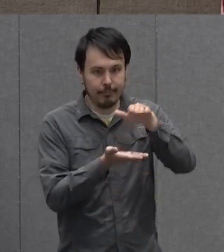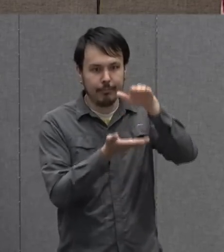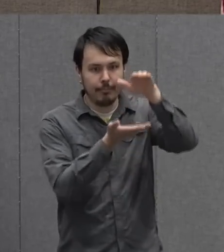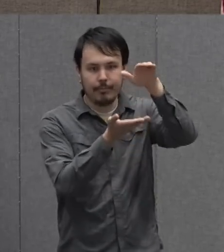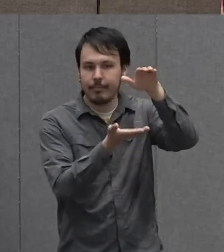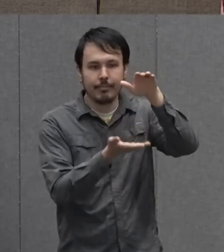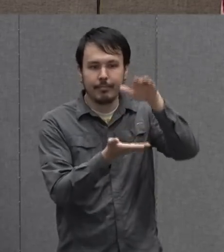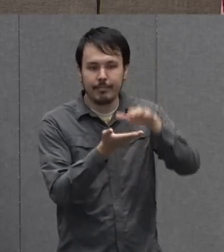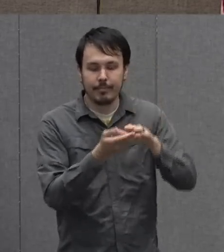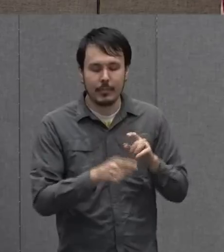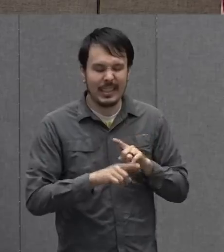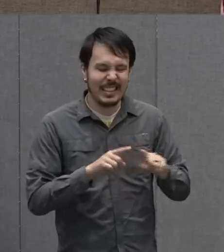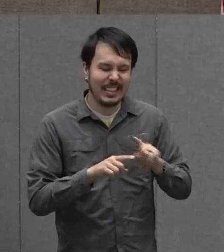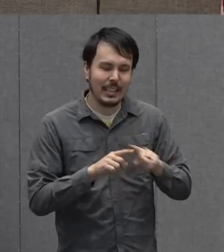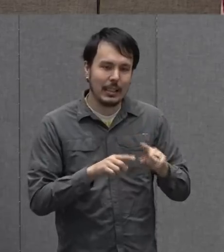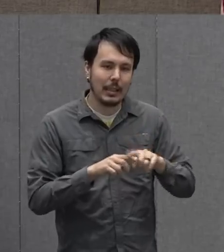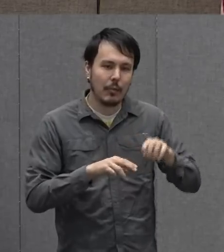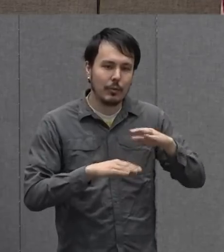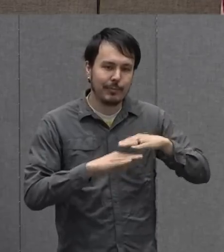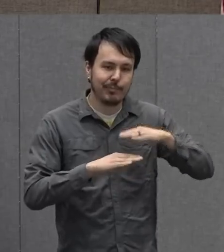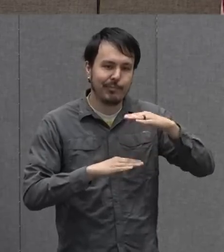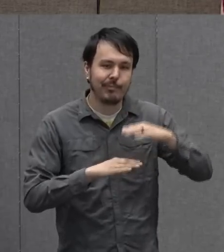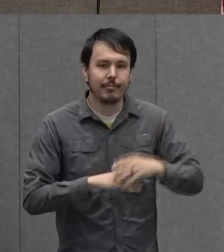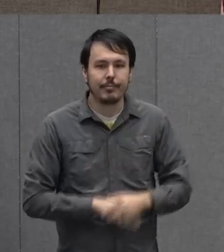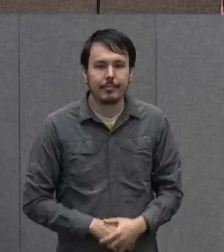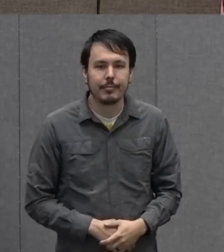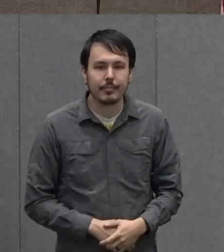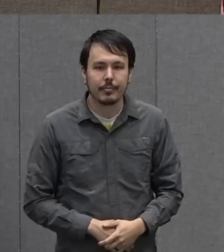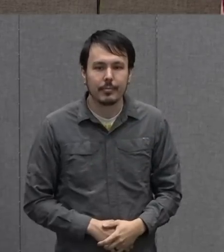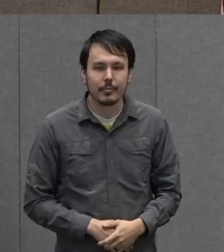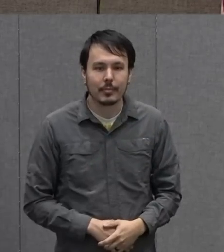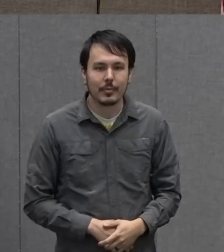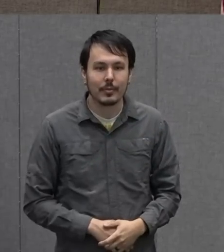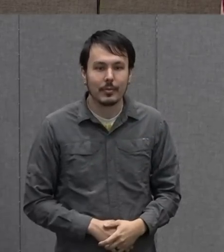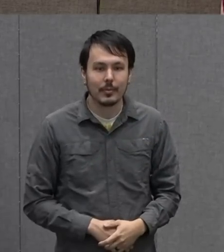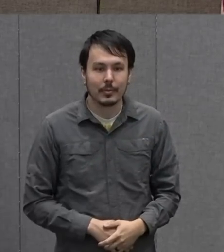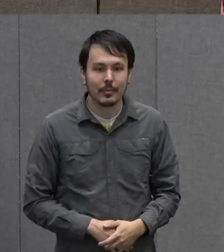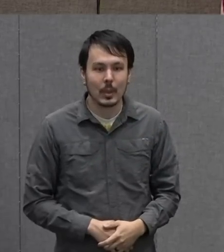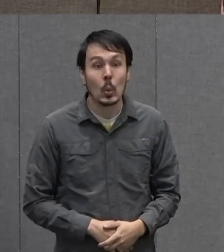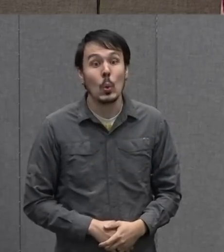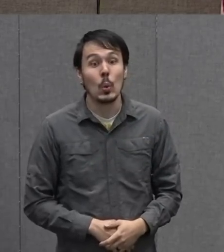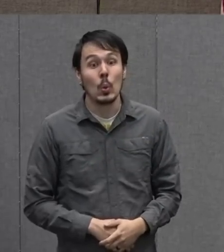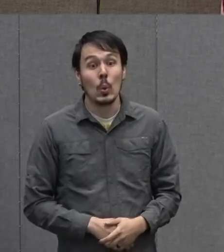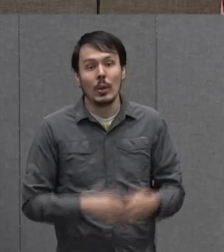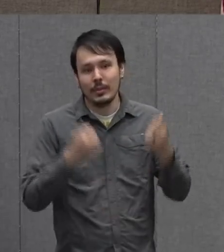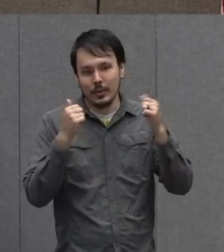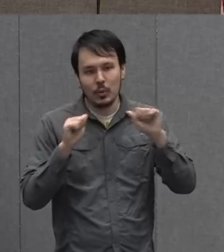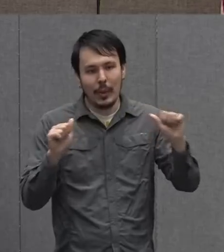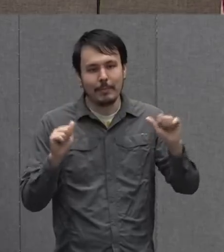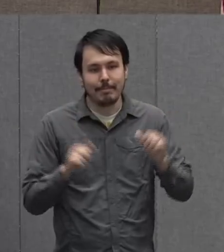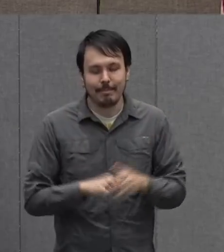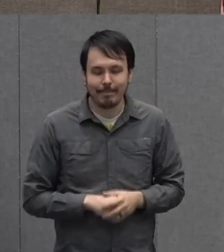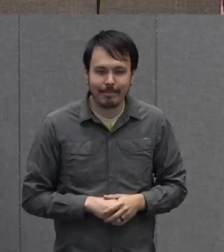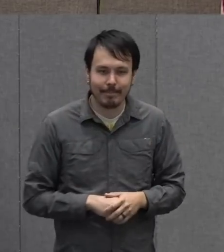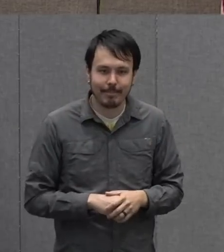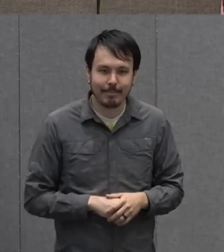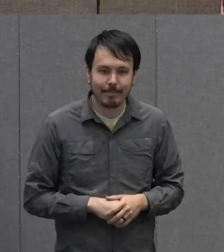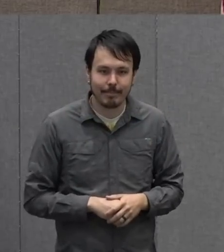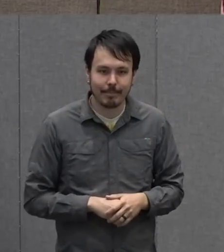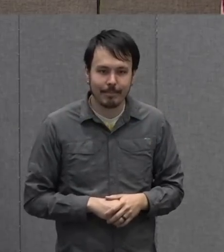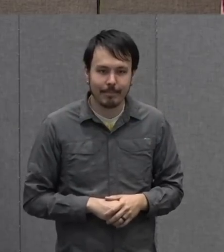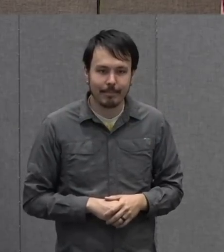I'll start with my first. Ooh, I tried to be straight. 1,